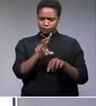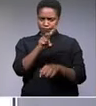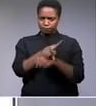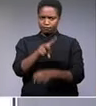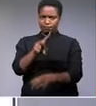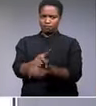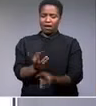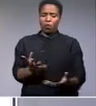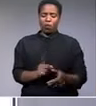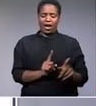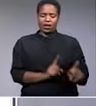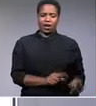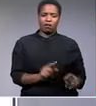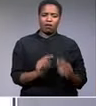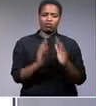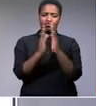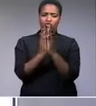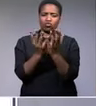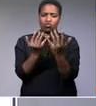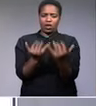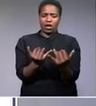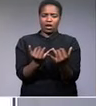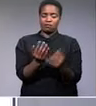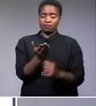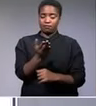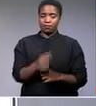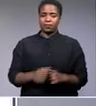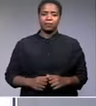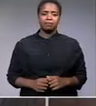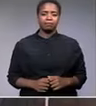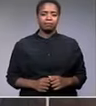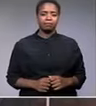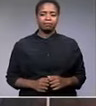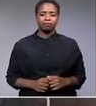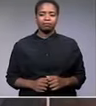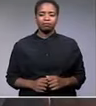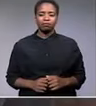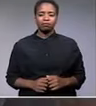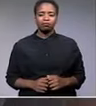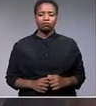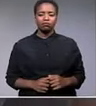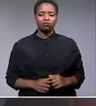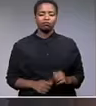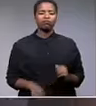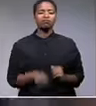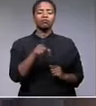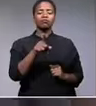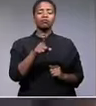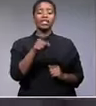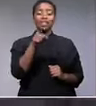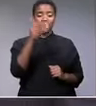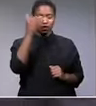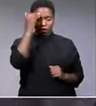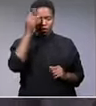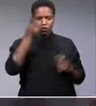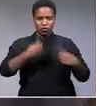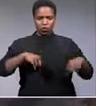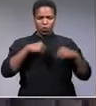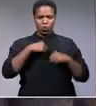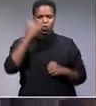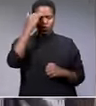Town St. George's Cathedral. Moloko Moloto has the story. He knows, and we know,